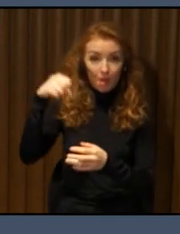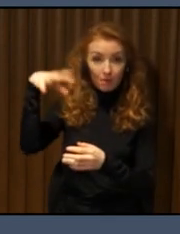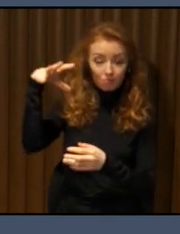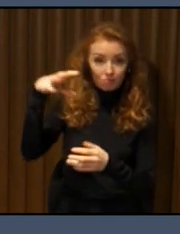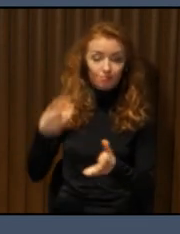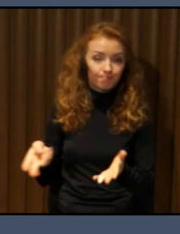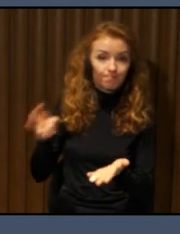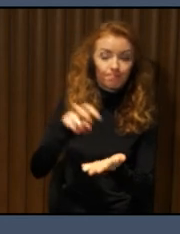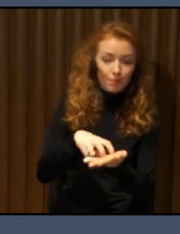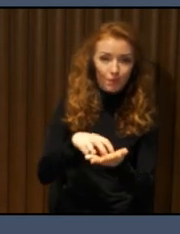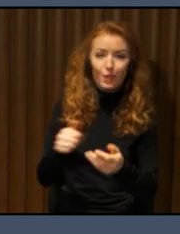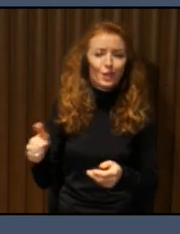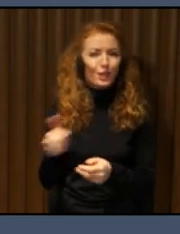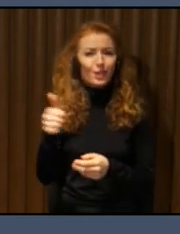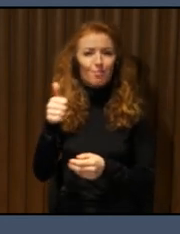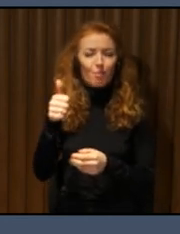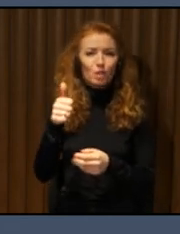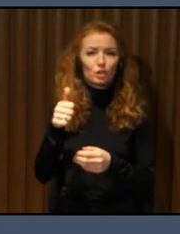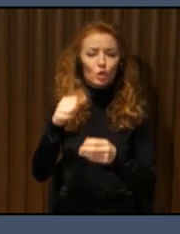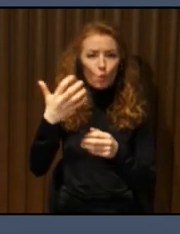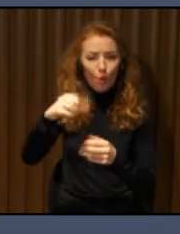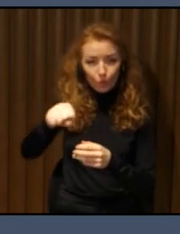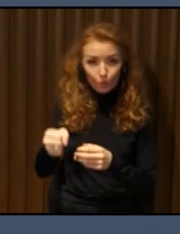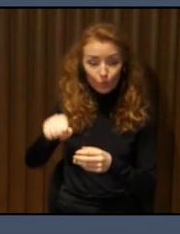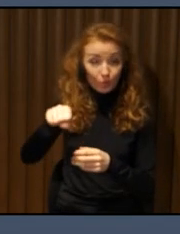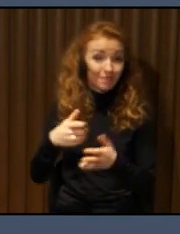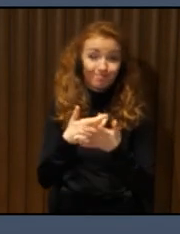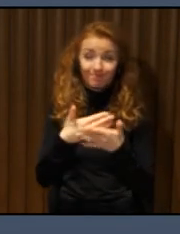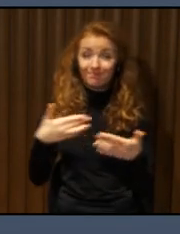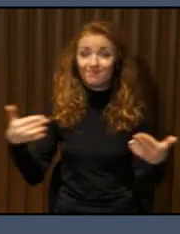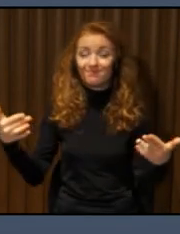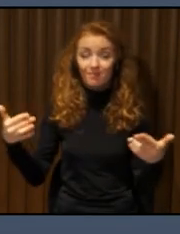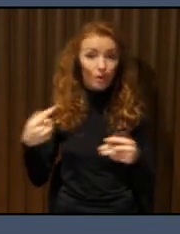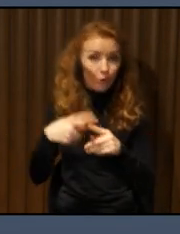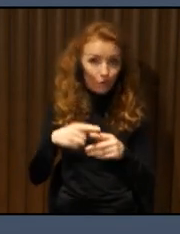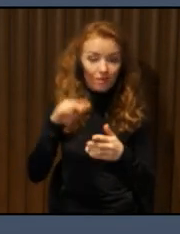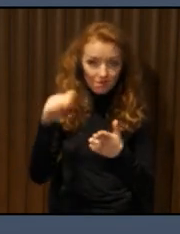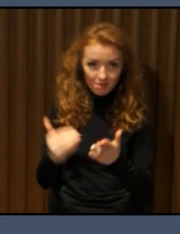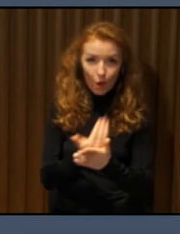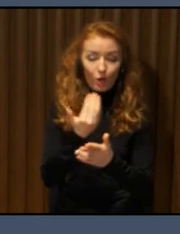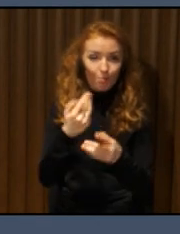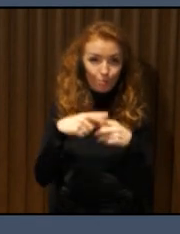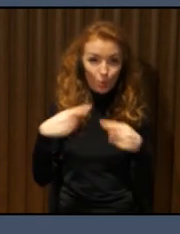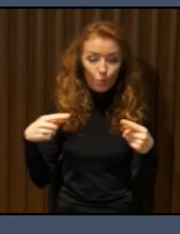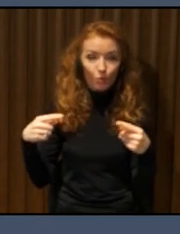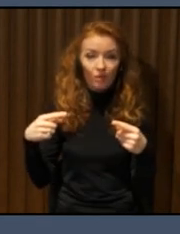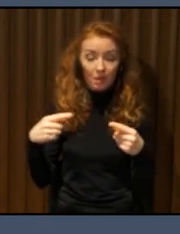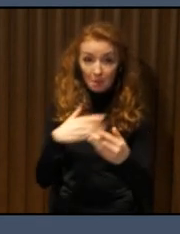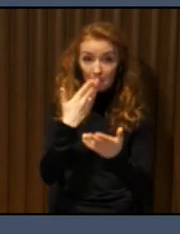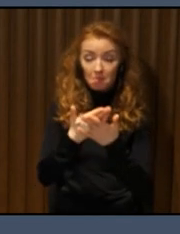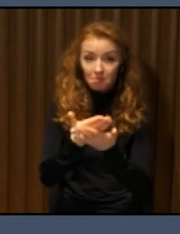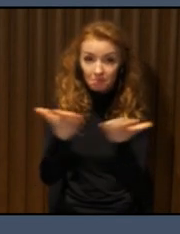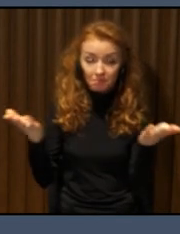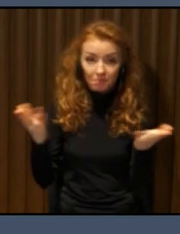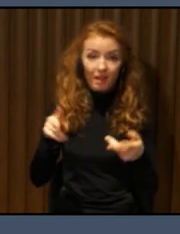handles for packs closets, and more. The new products are presented in the world's first accessible living spaces in the IKEA stores. The